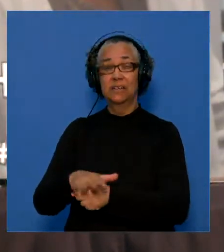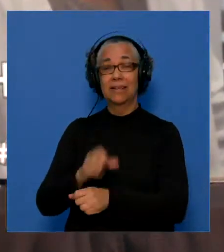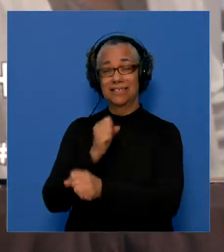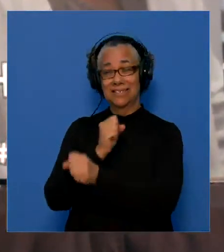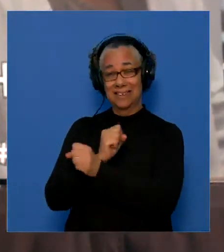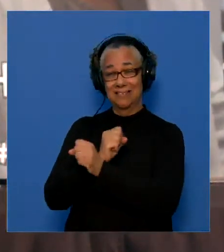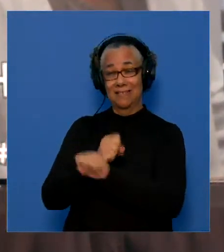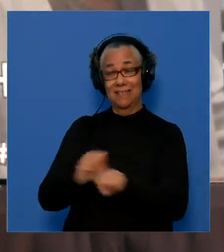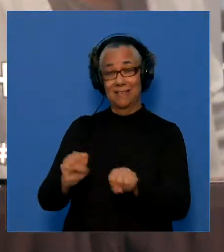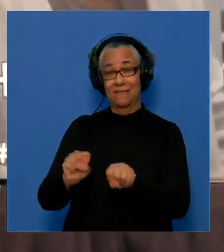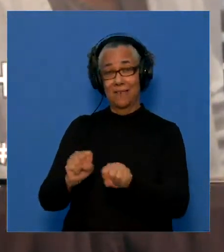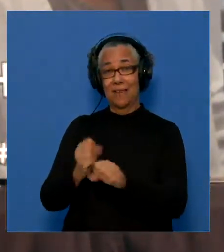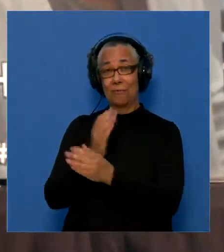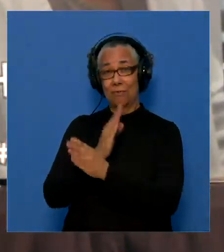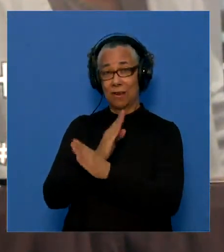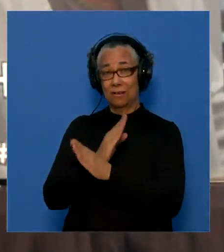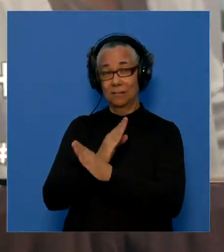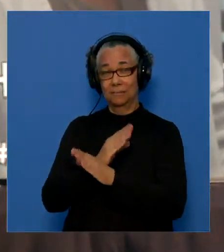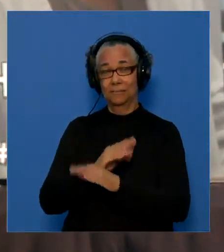protected.